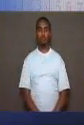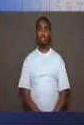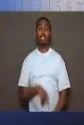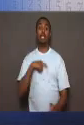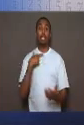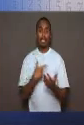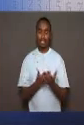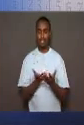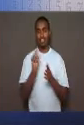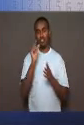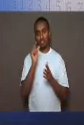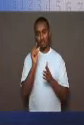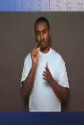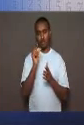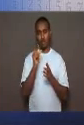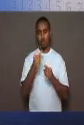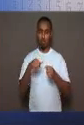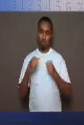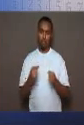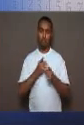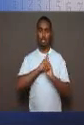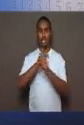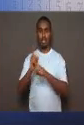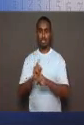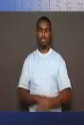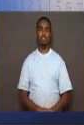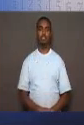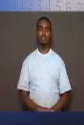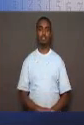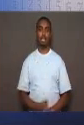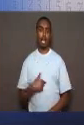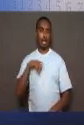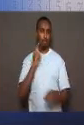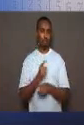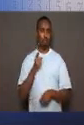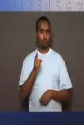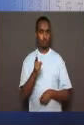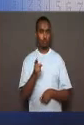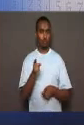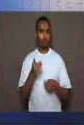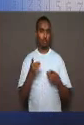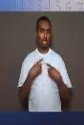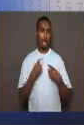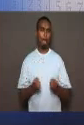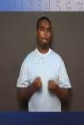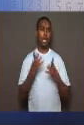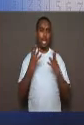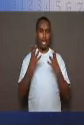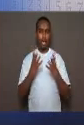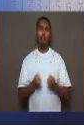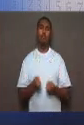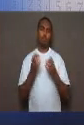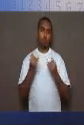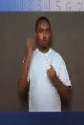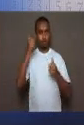These are just a few possible answers. I am sure that you had many more great